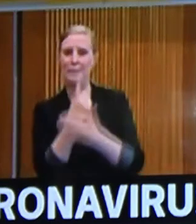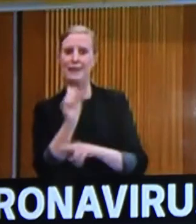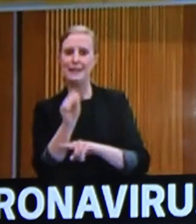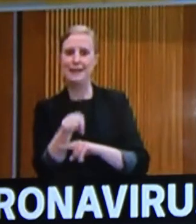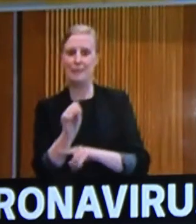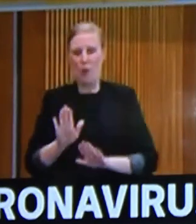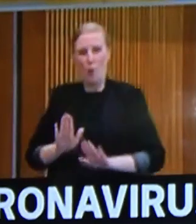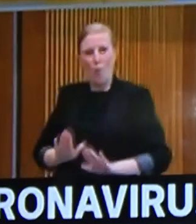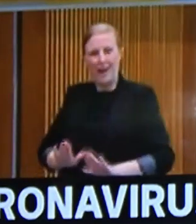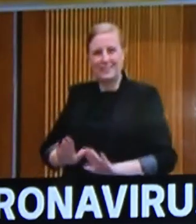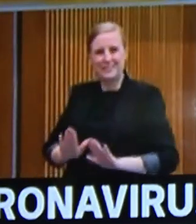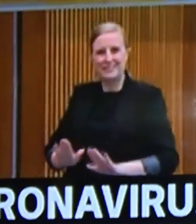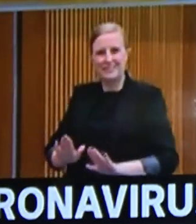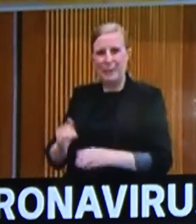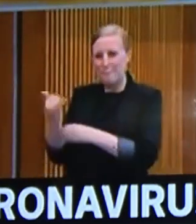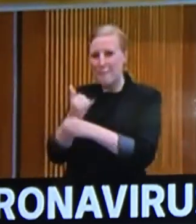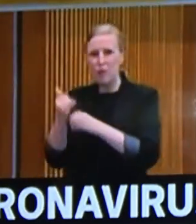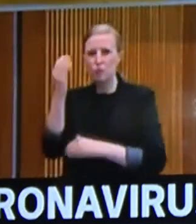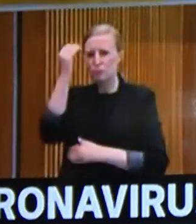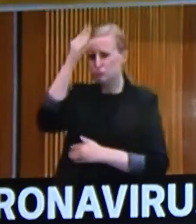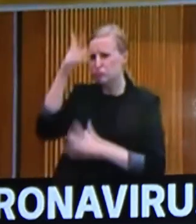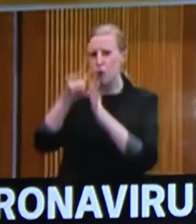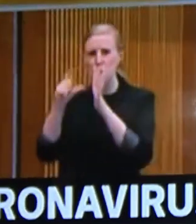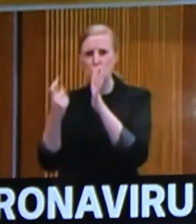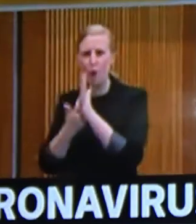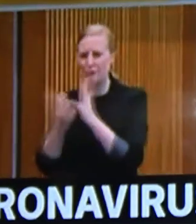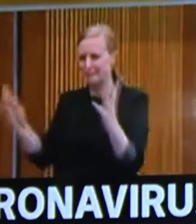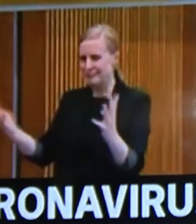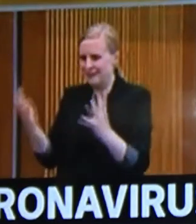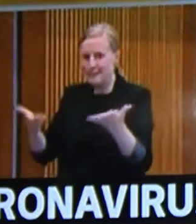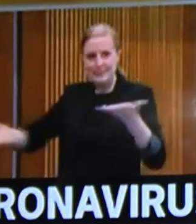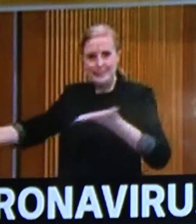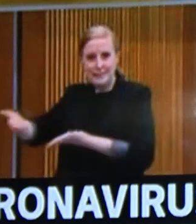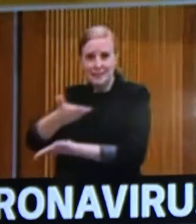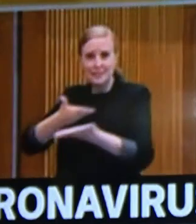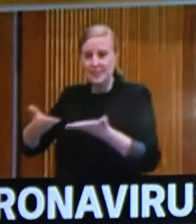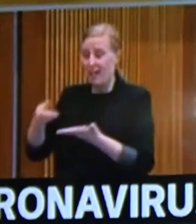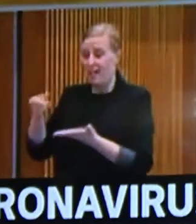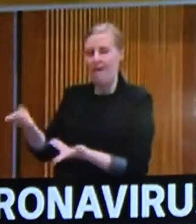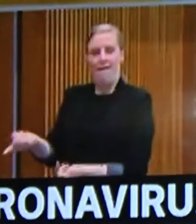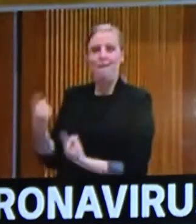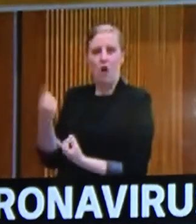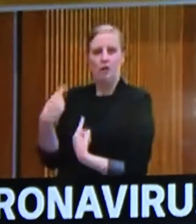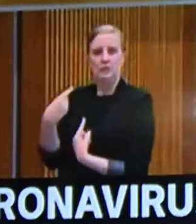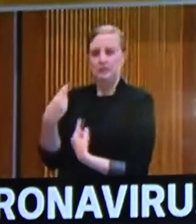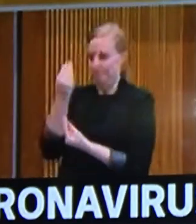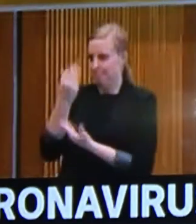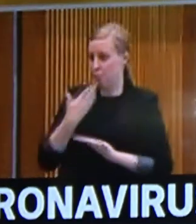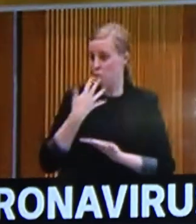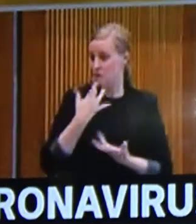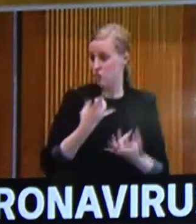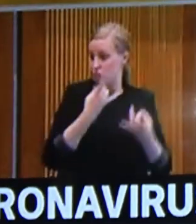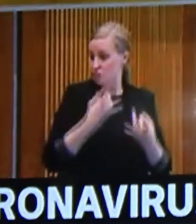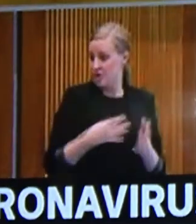we have brought all the medical advisors together into a single national source of medical advice, the medical expert